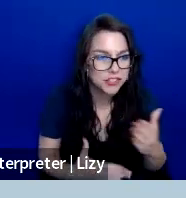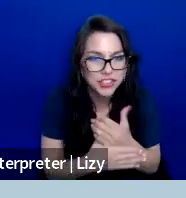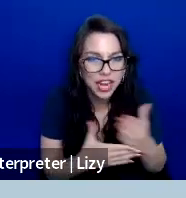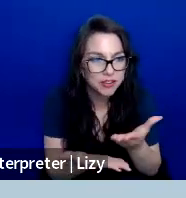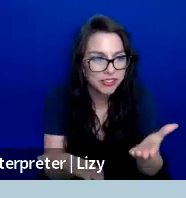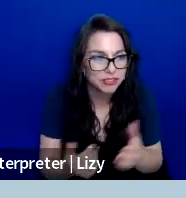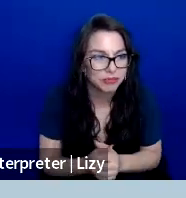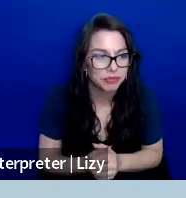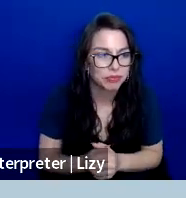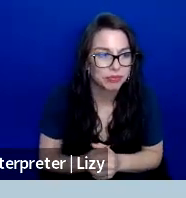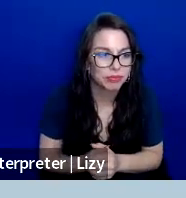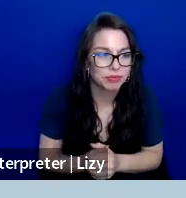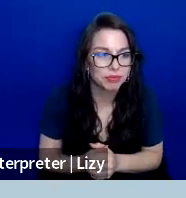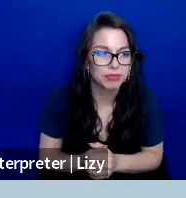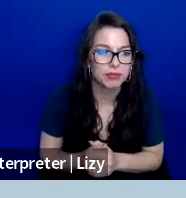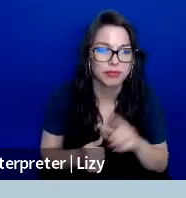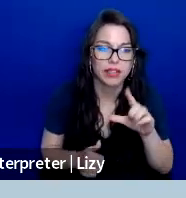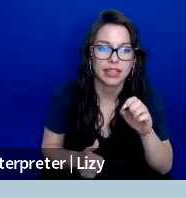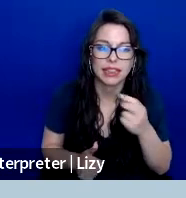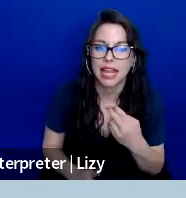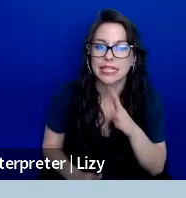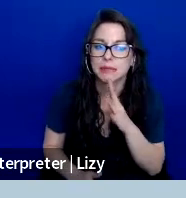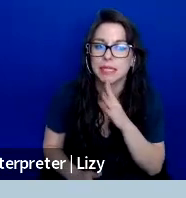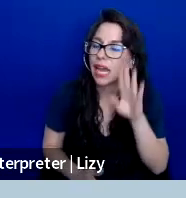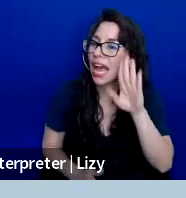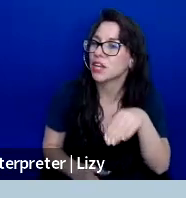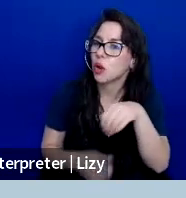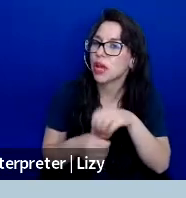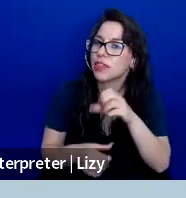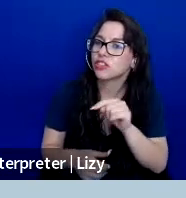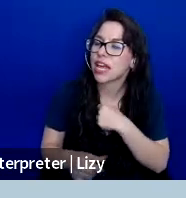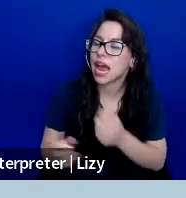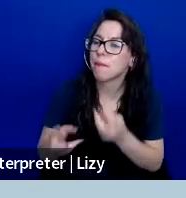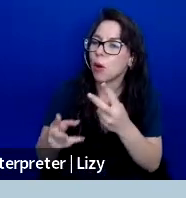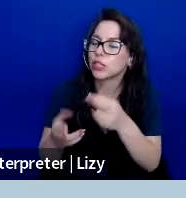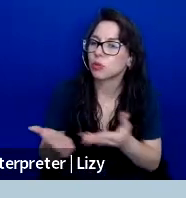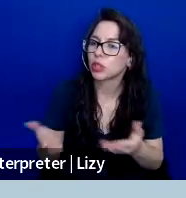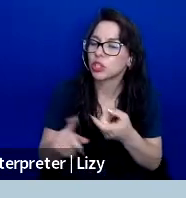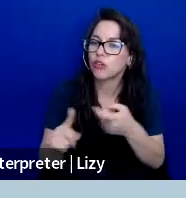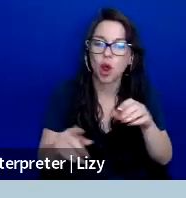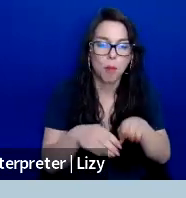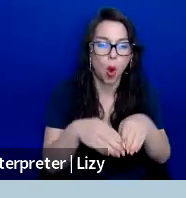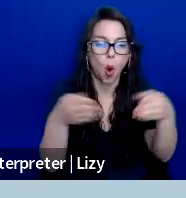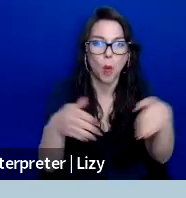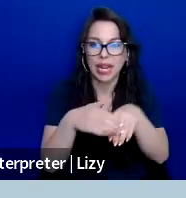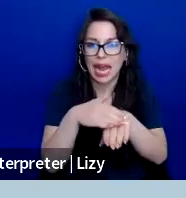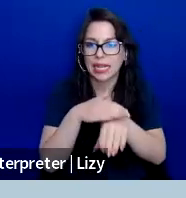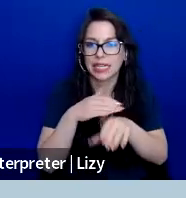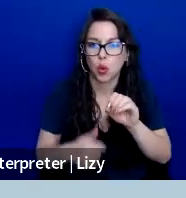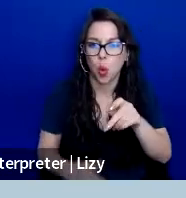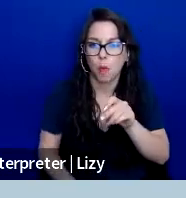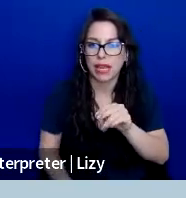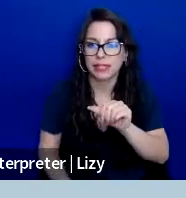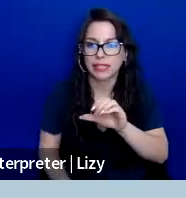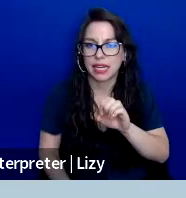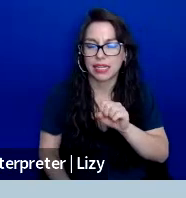I know in the chat, I put some resources from Open Access, and Nicole talked a little bit about